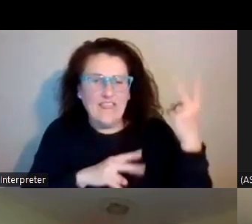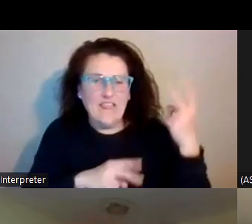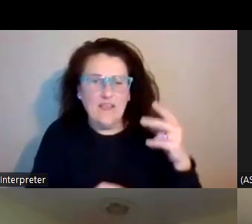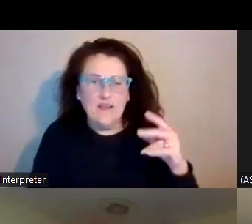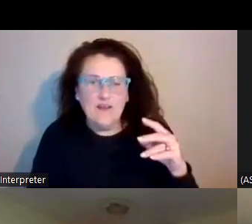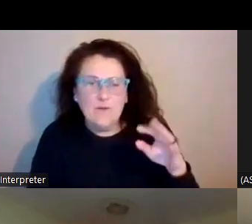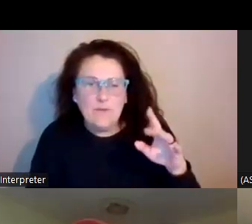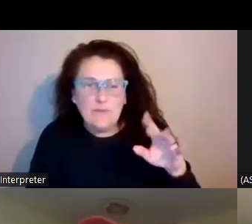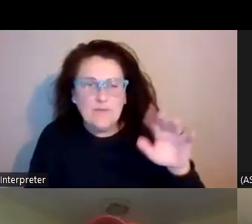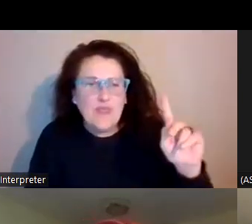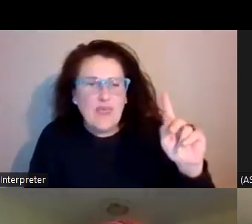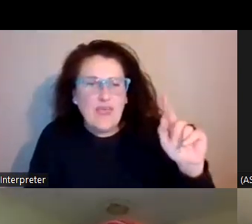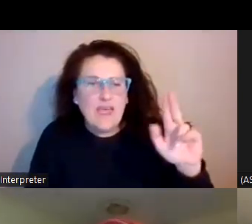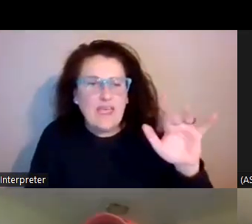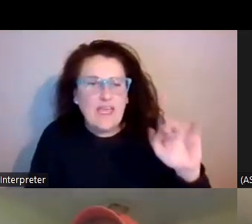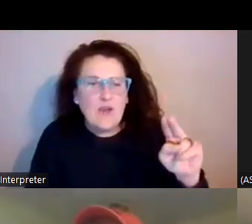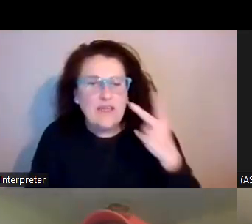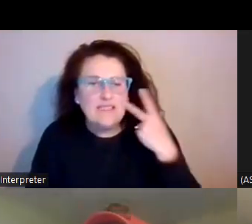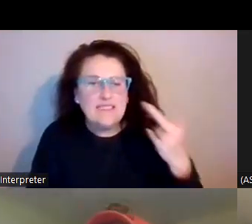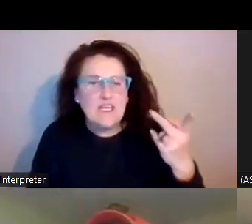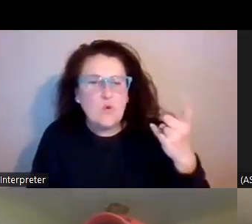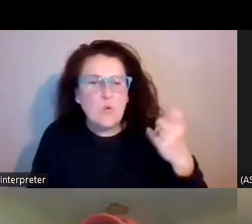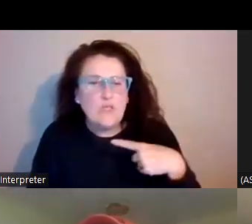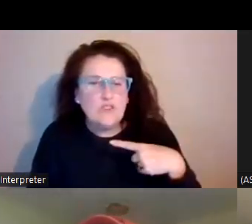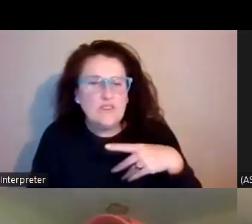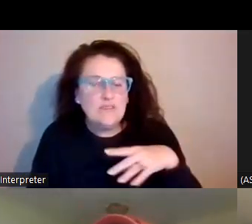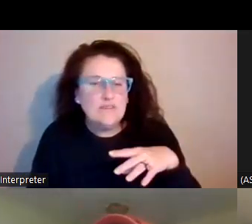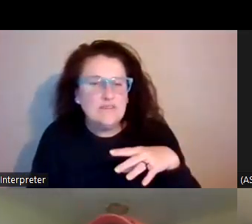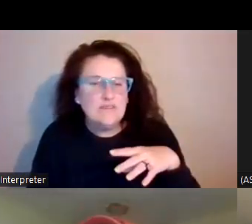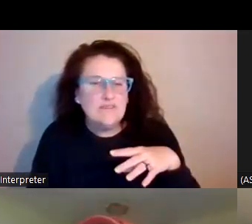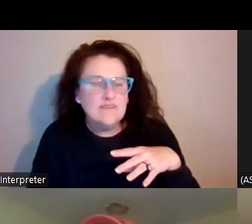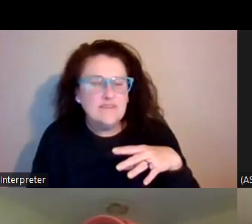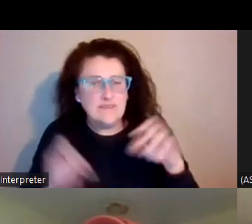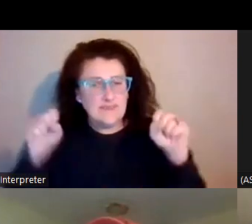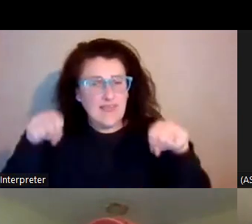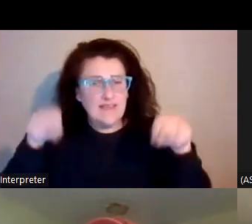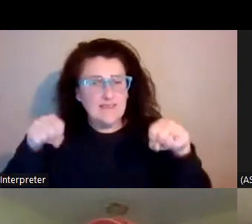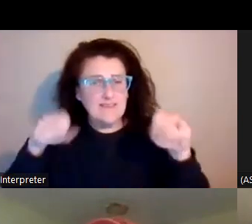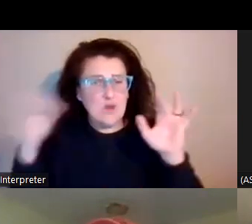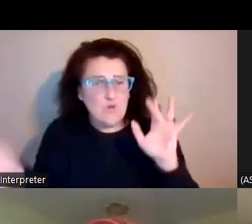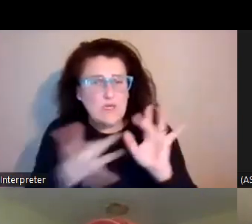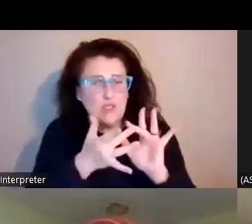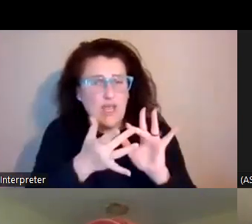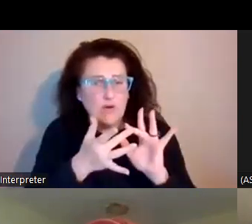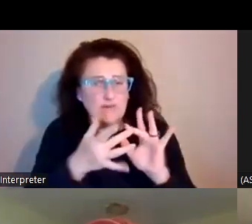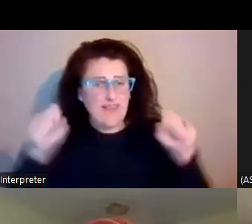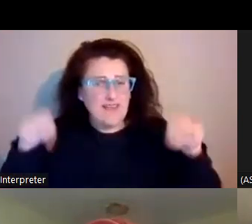question. Sorry, Jacob, I didn't mean to jump in on you there. Absolutely, you should reach out to us